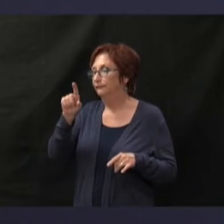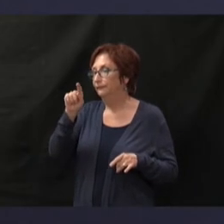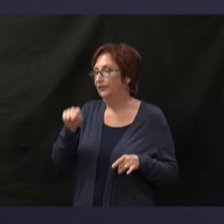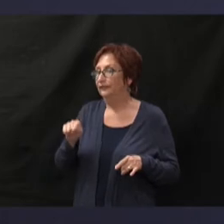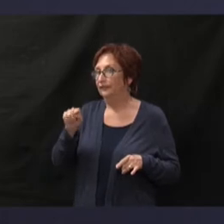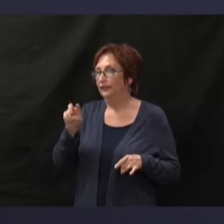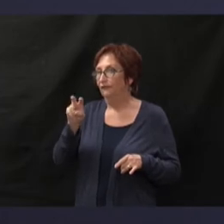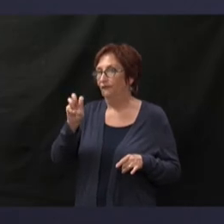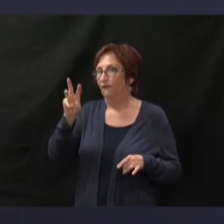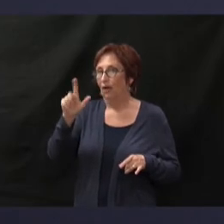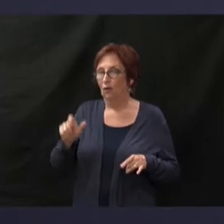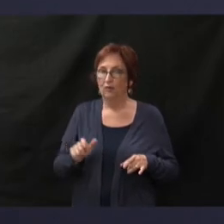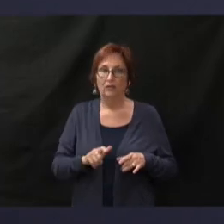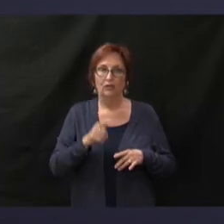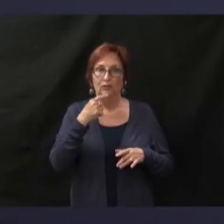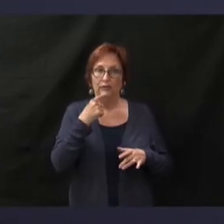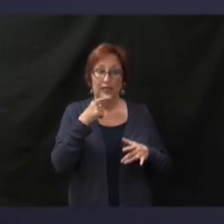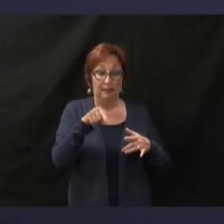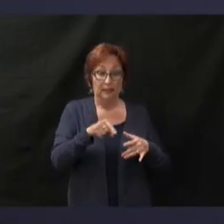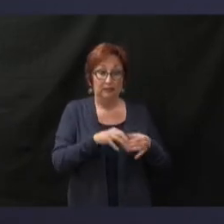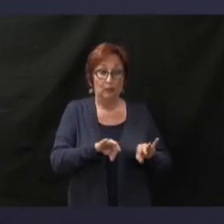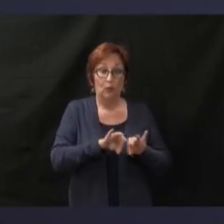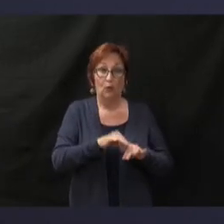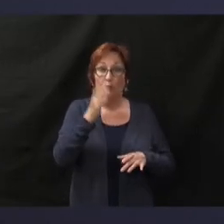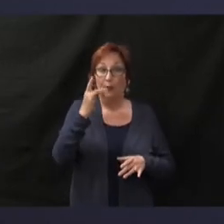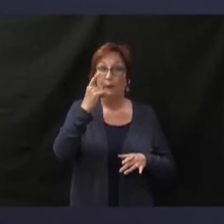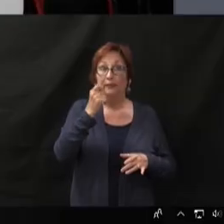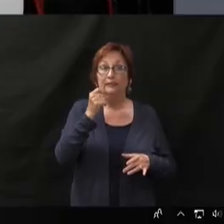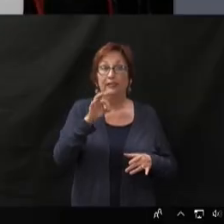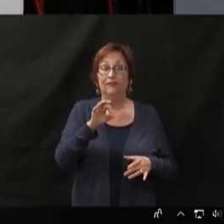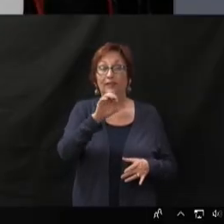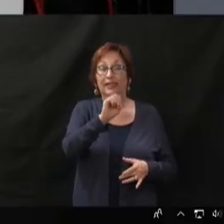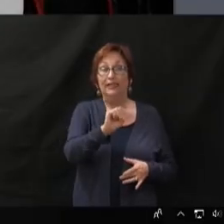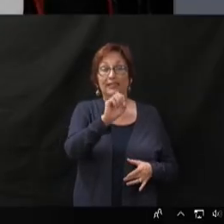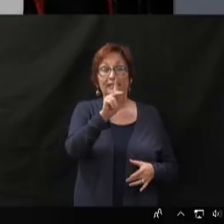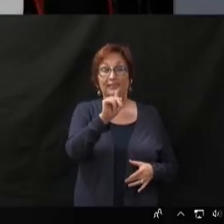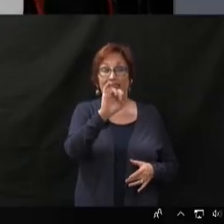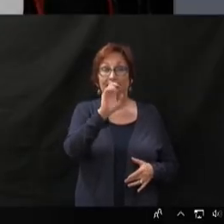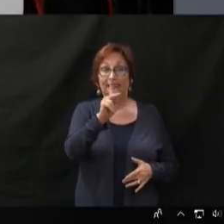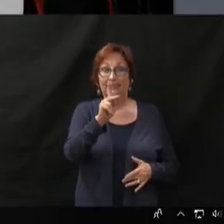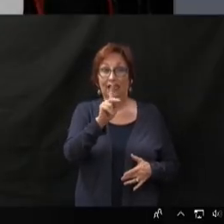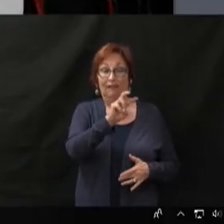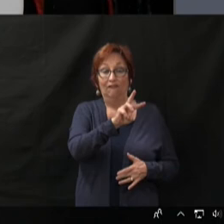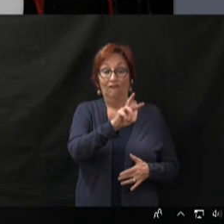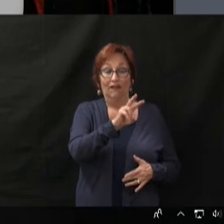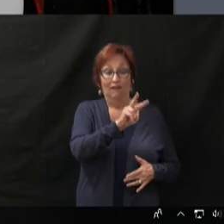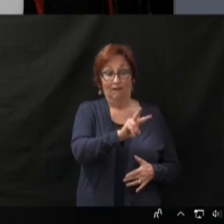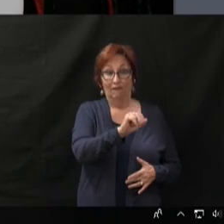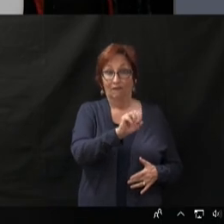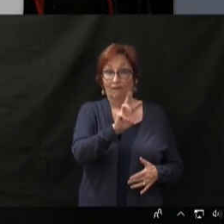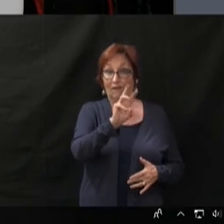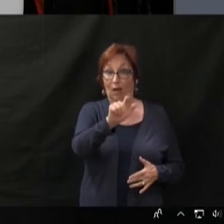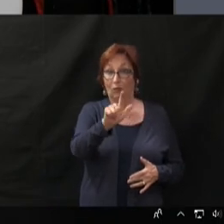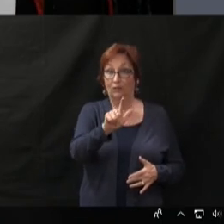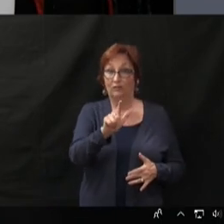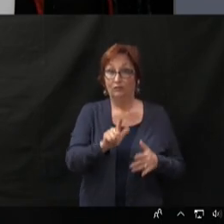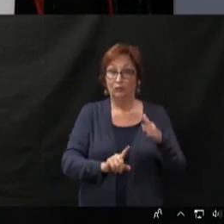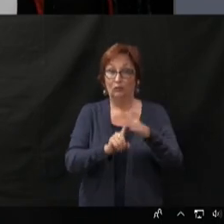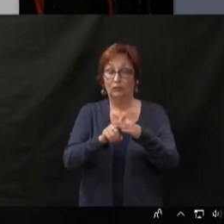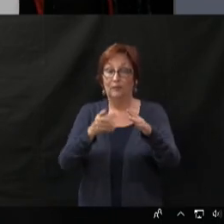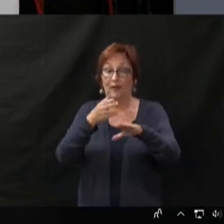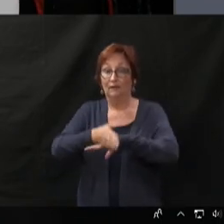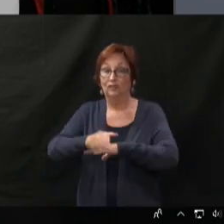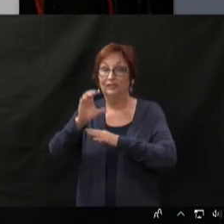We say this is important because if a stick vowel comes after a C, it says S.